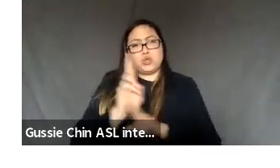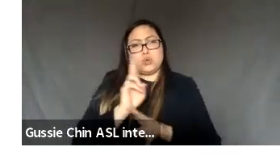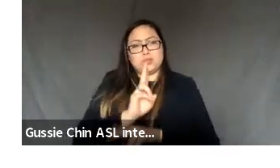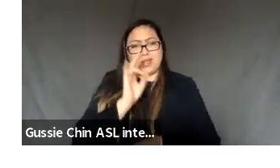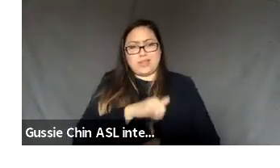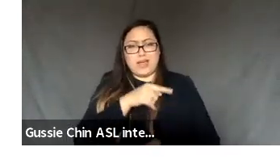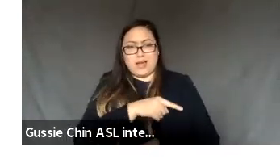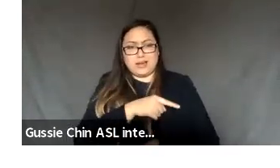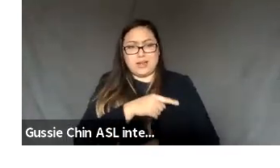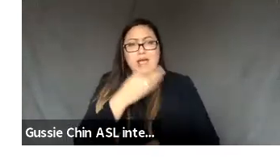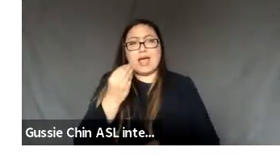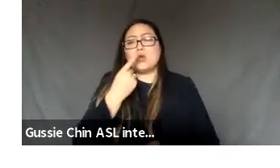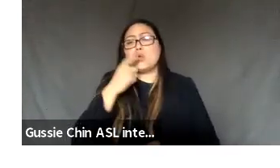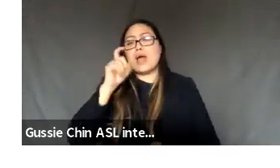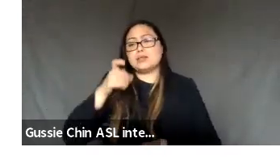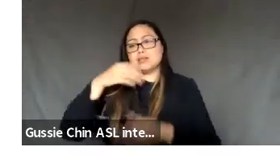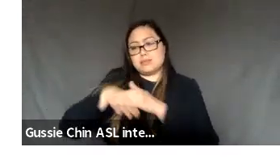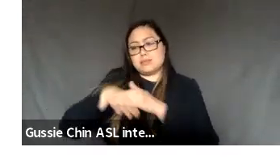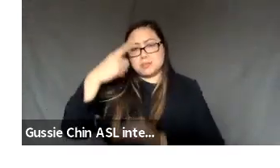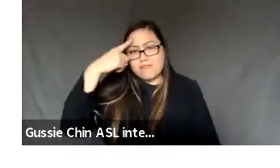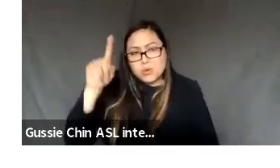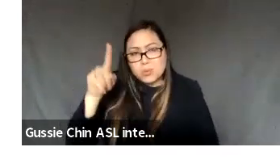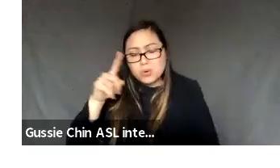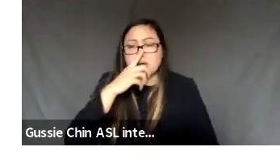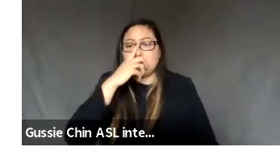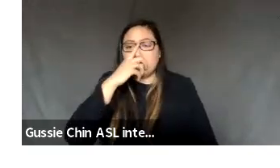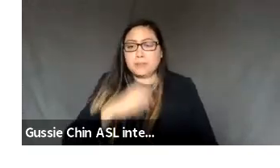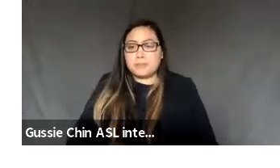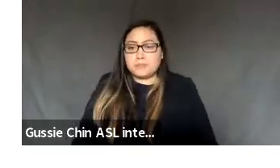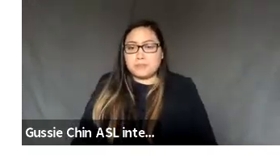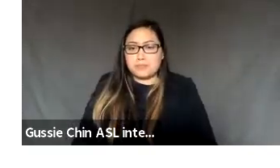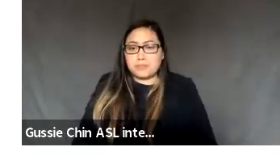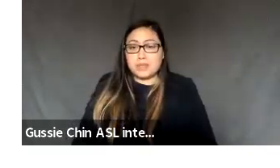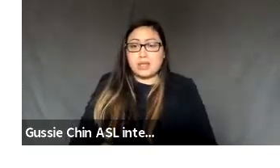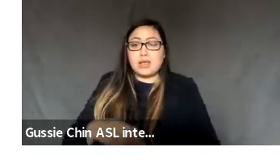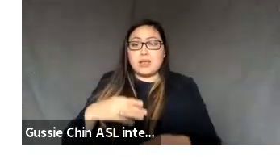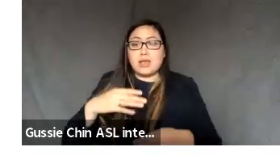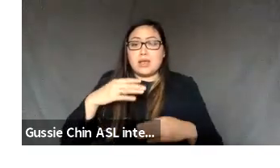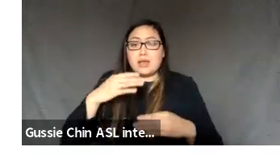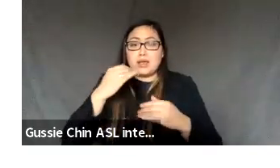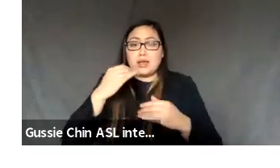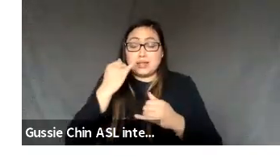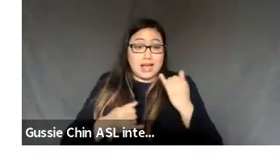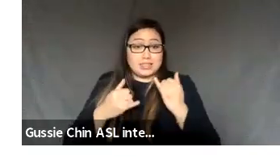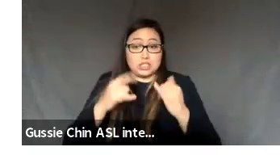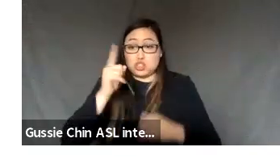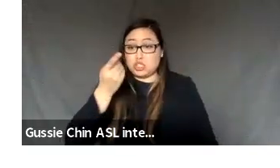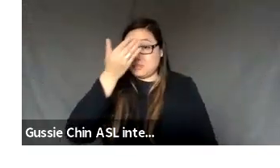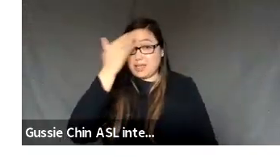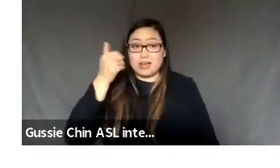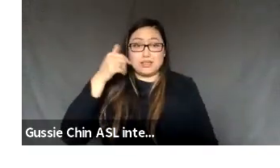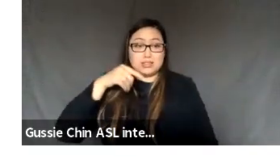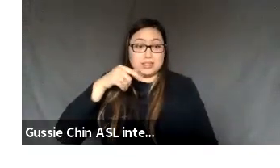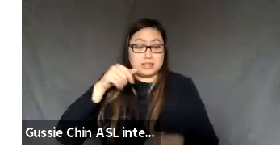requirements. And then lastly on this, just because it is possible for